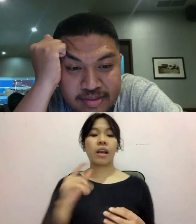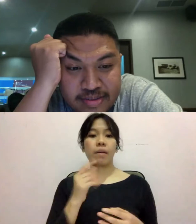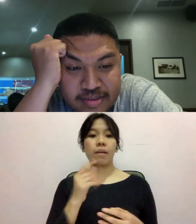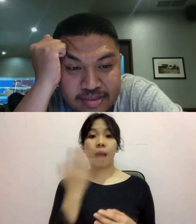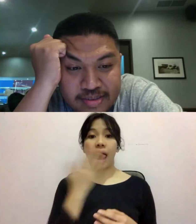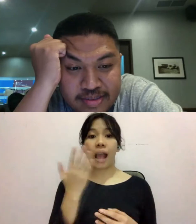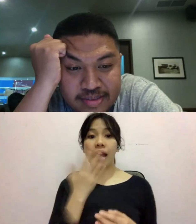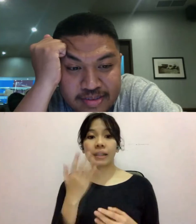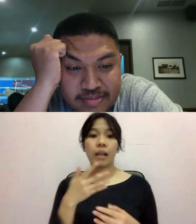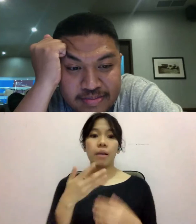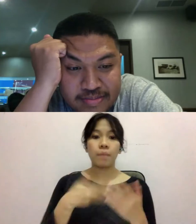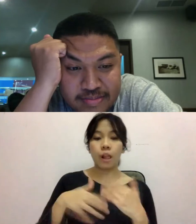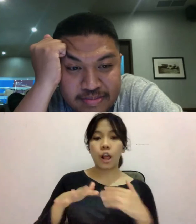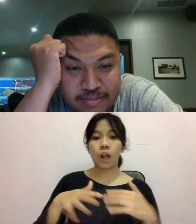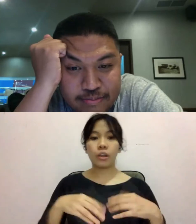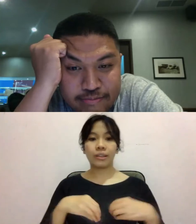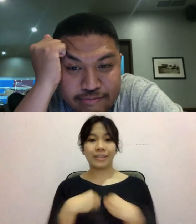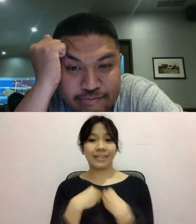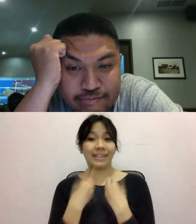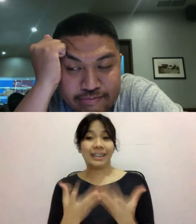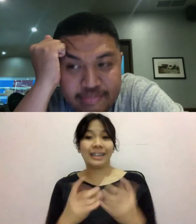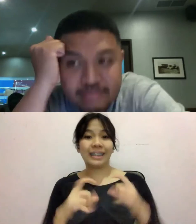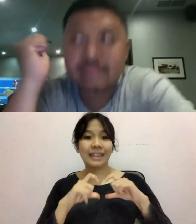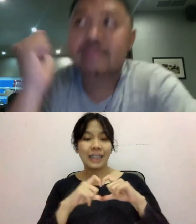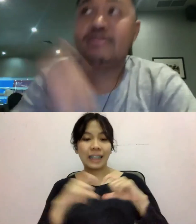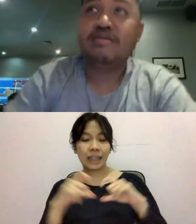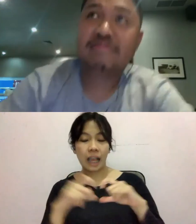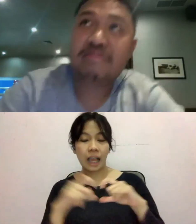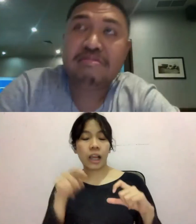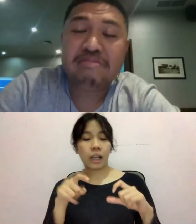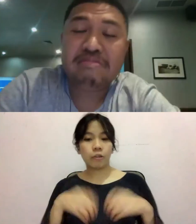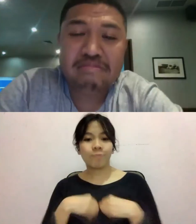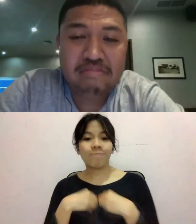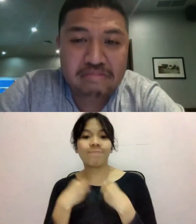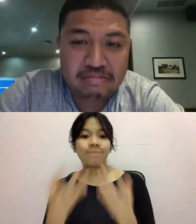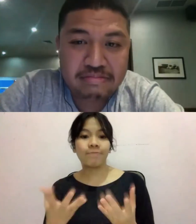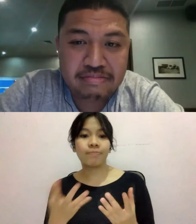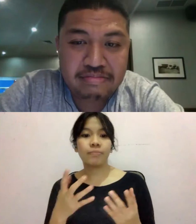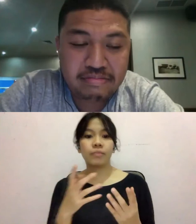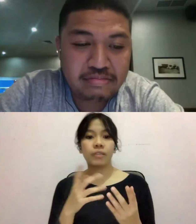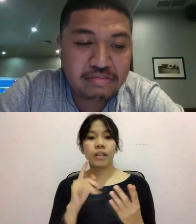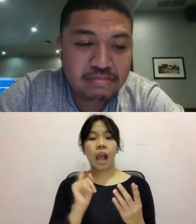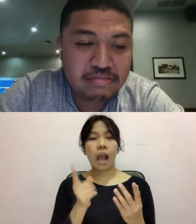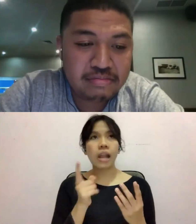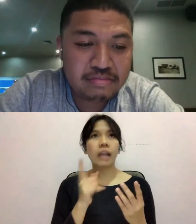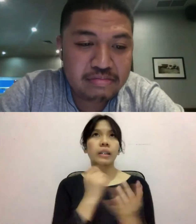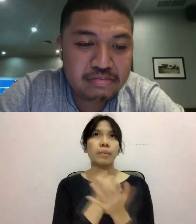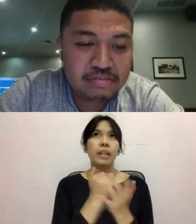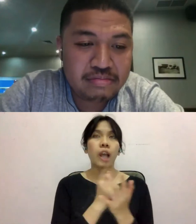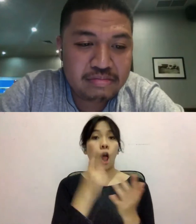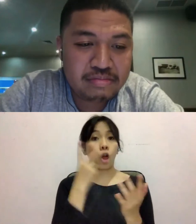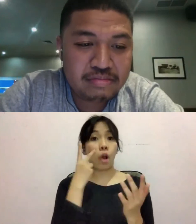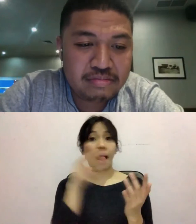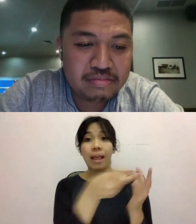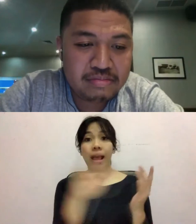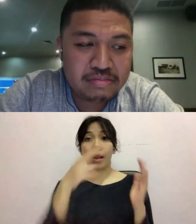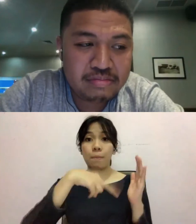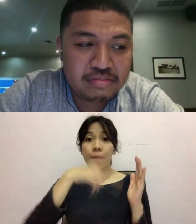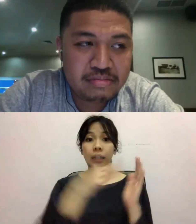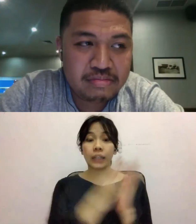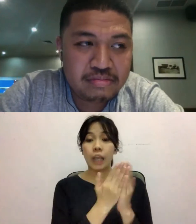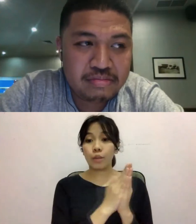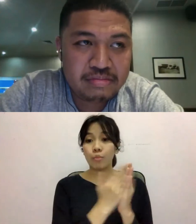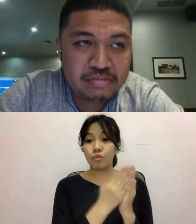that was first launched in a book by Gary Chapman. He's a renowned marriage counselor, and